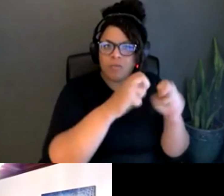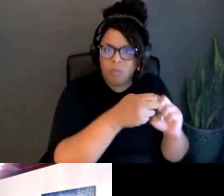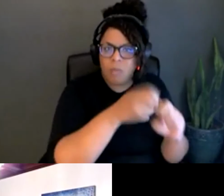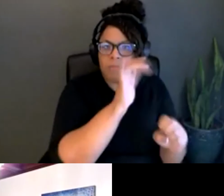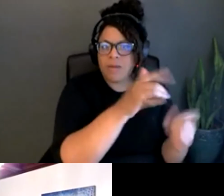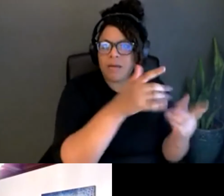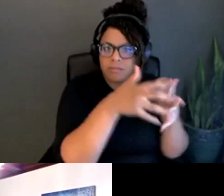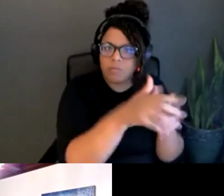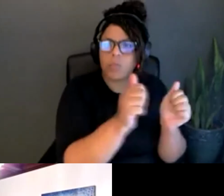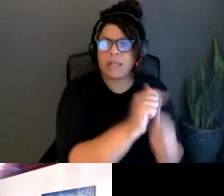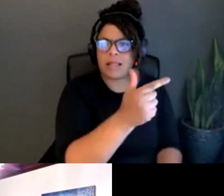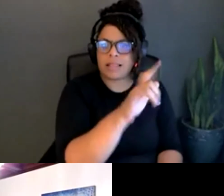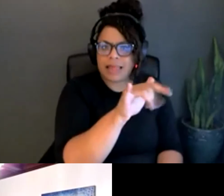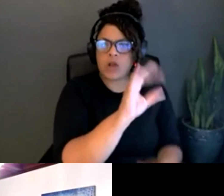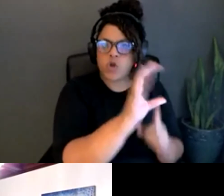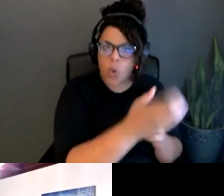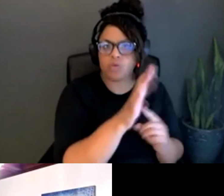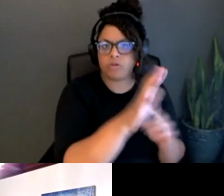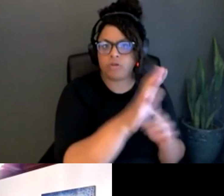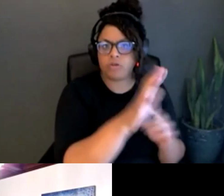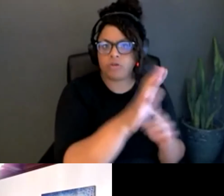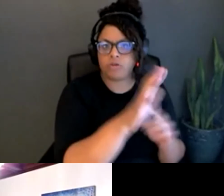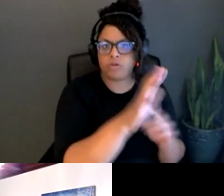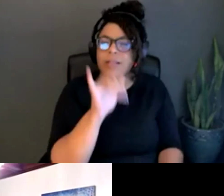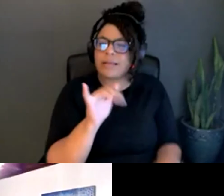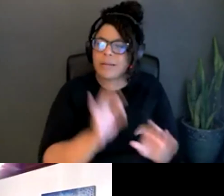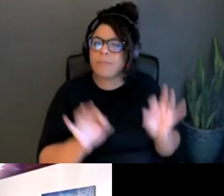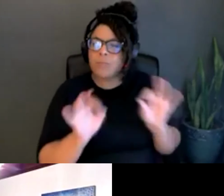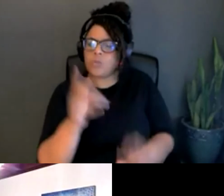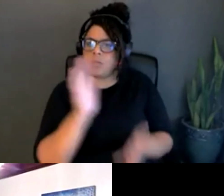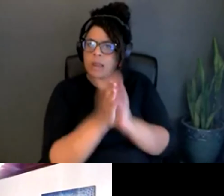and cultures of children. So it's important that